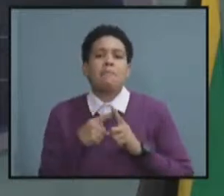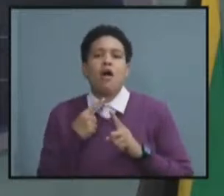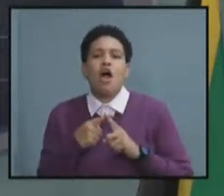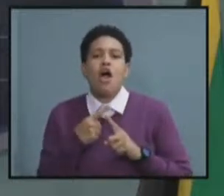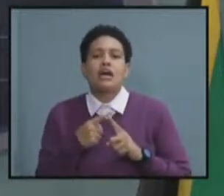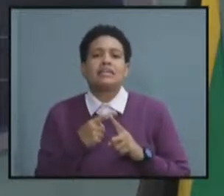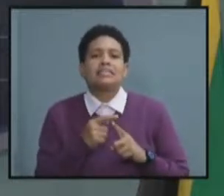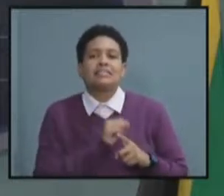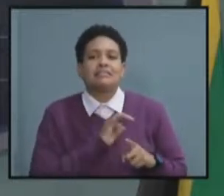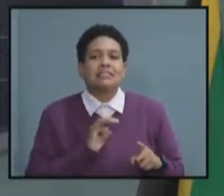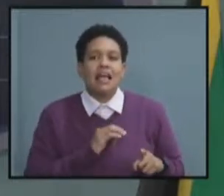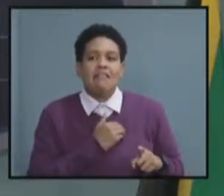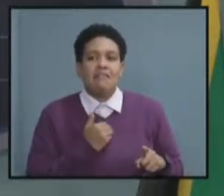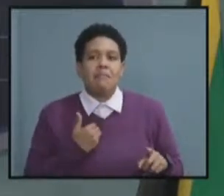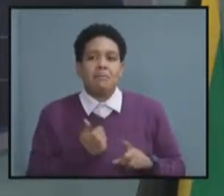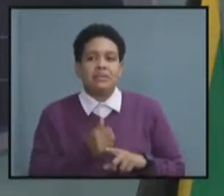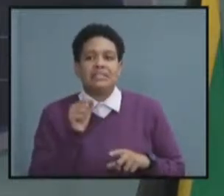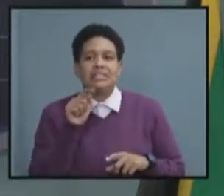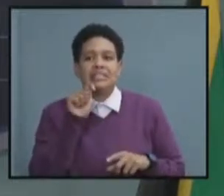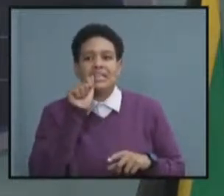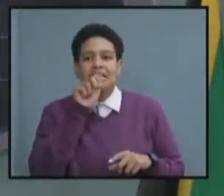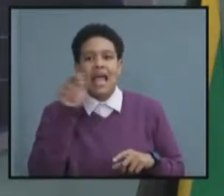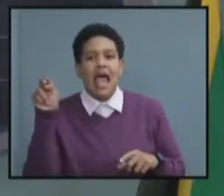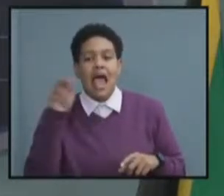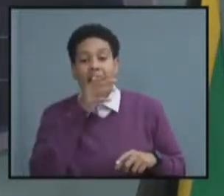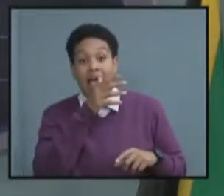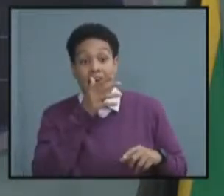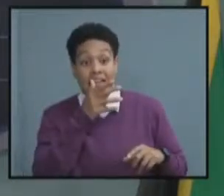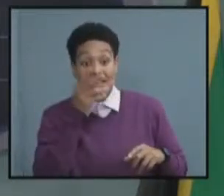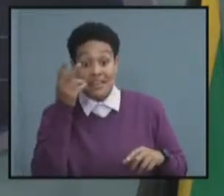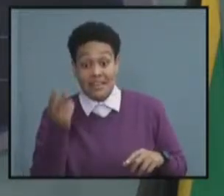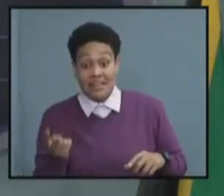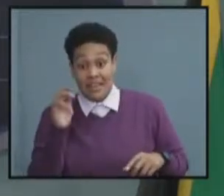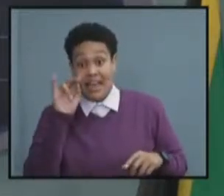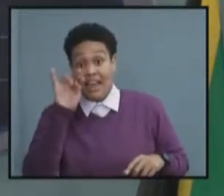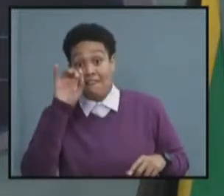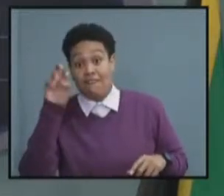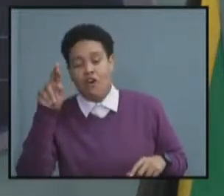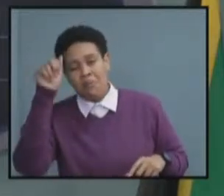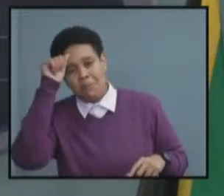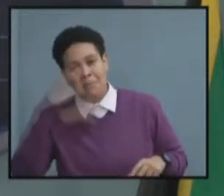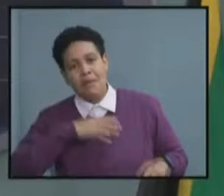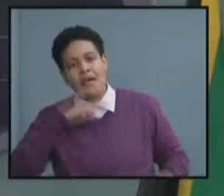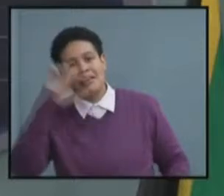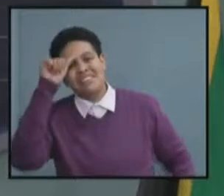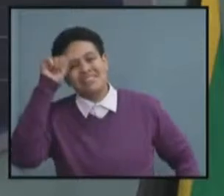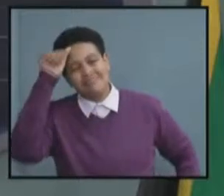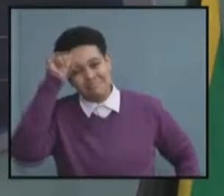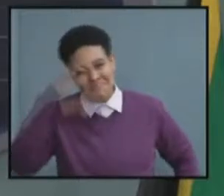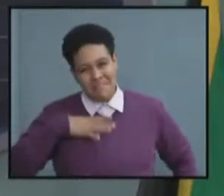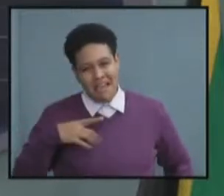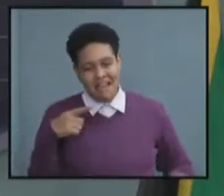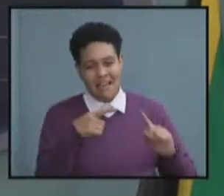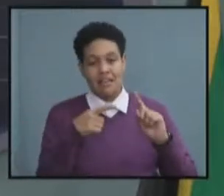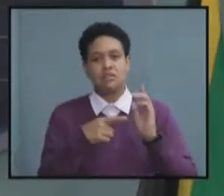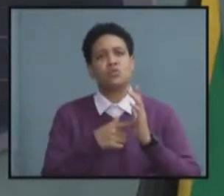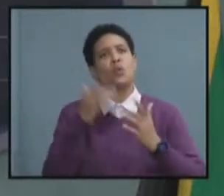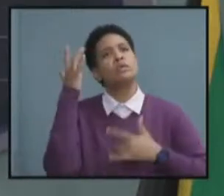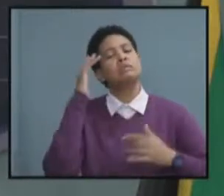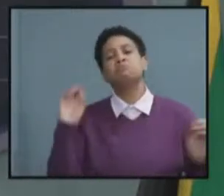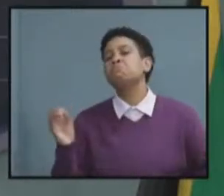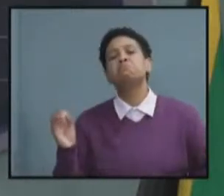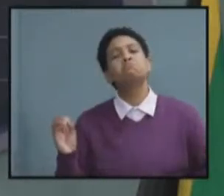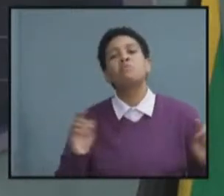positive employee at the St. Anne Infirmary. The individual is male, is currently asymptomatic, and has been put